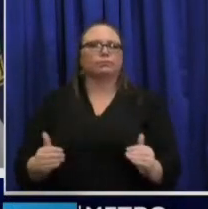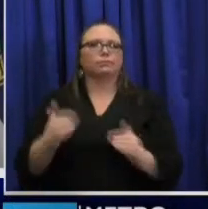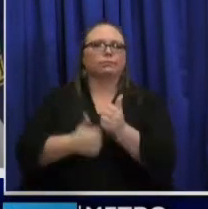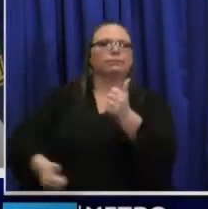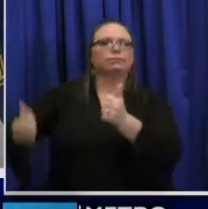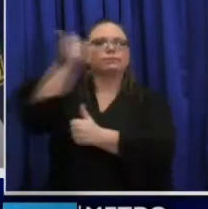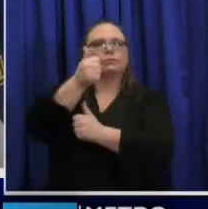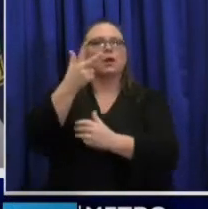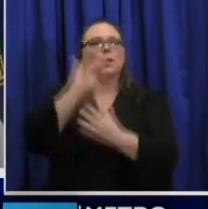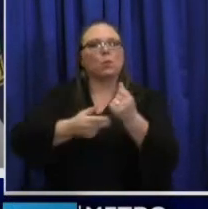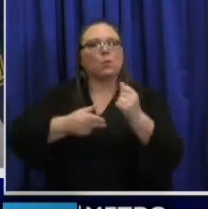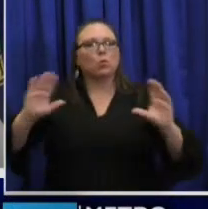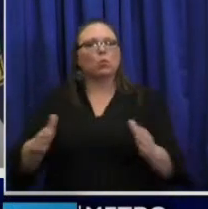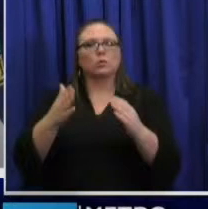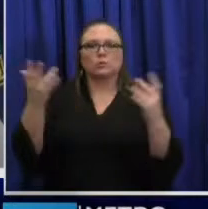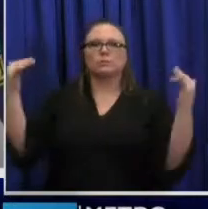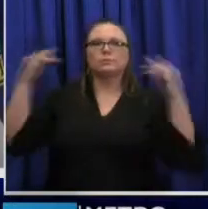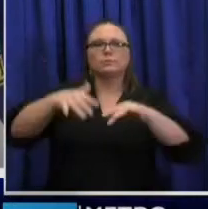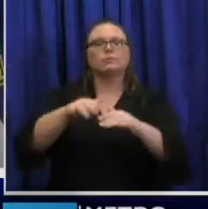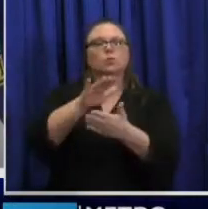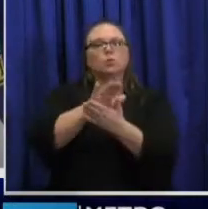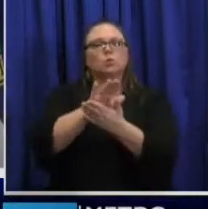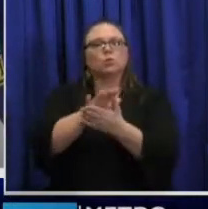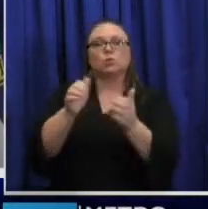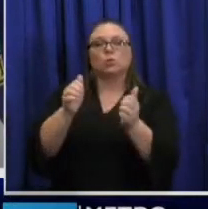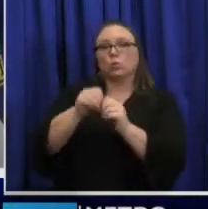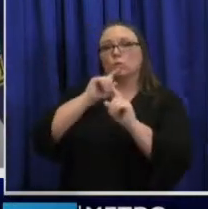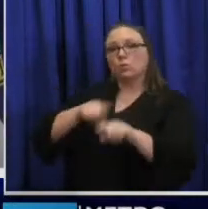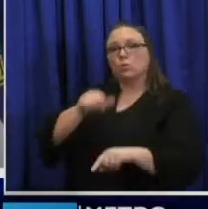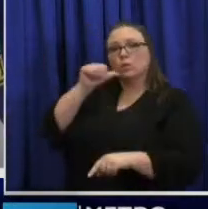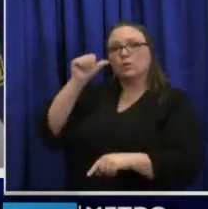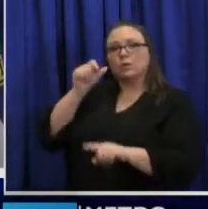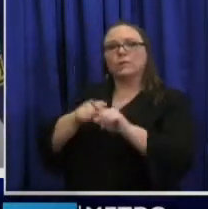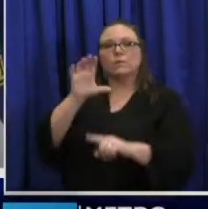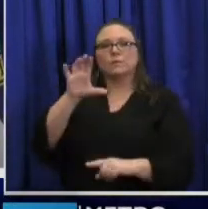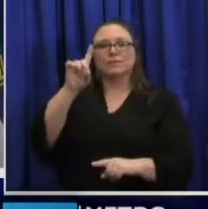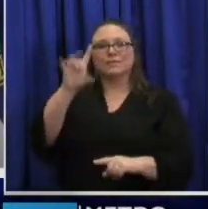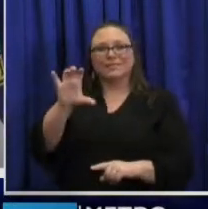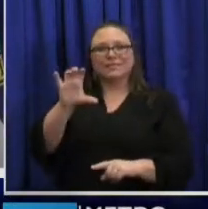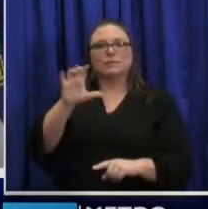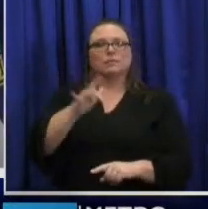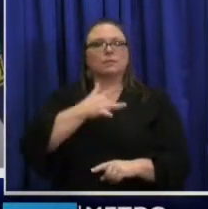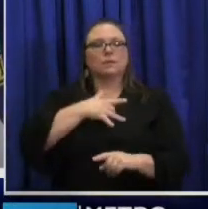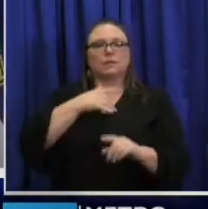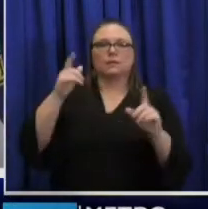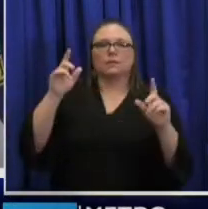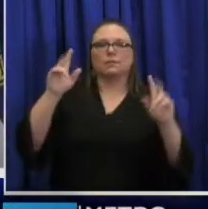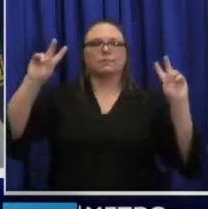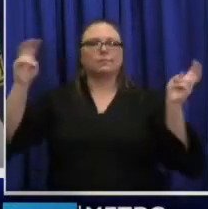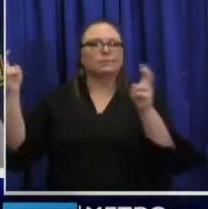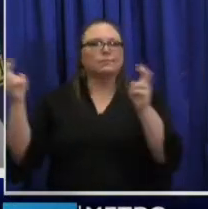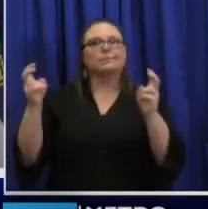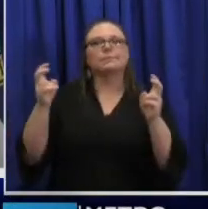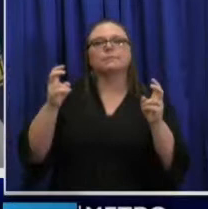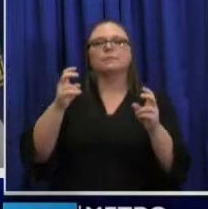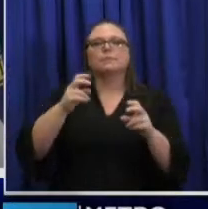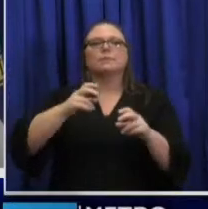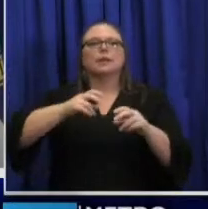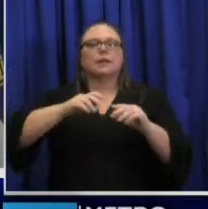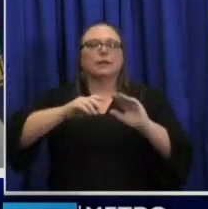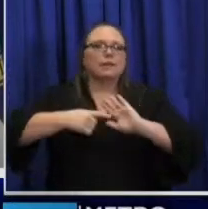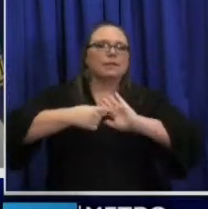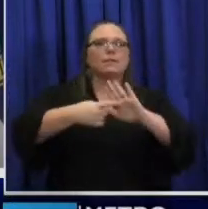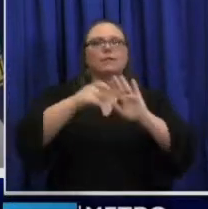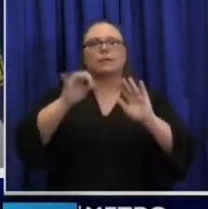in-person school. And with the report yesterday from the CDC, I believe the headline was "Scant Evidence of Transmission